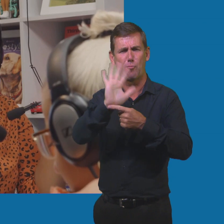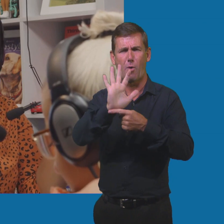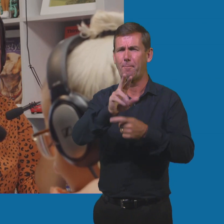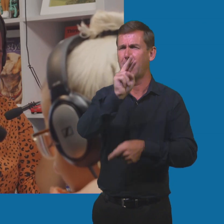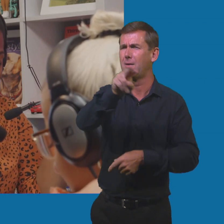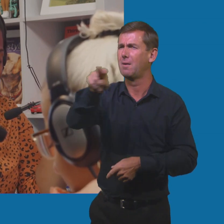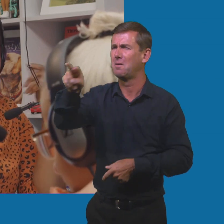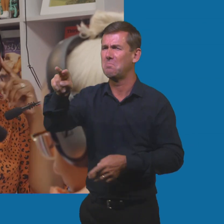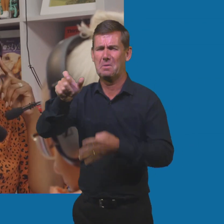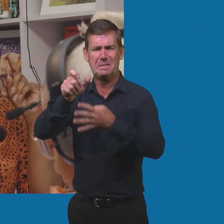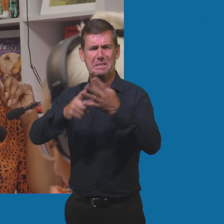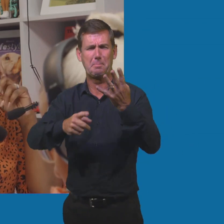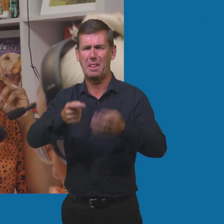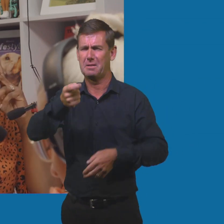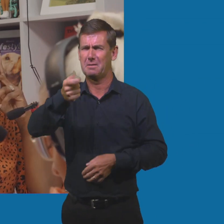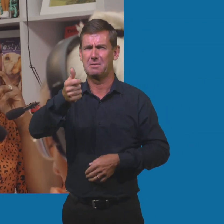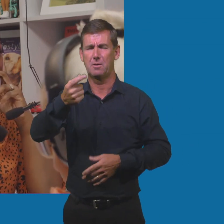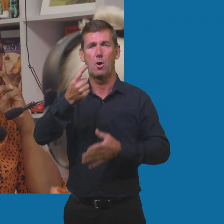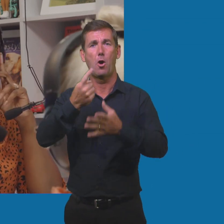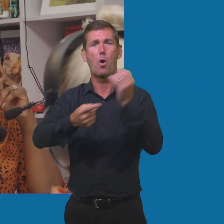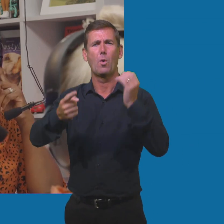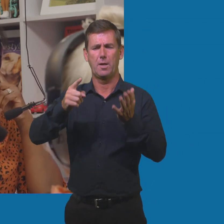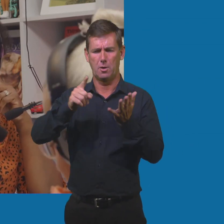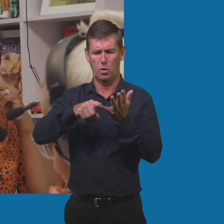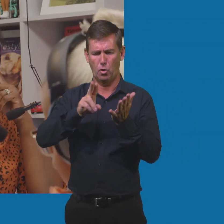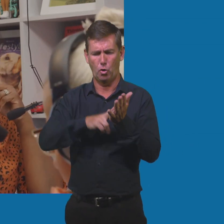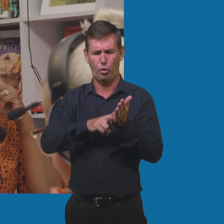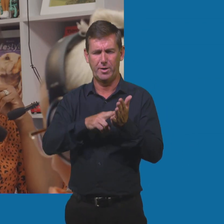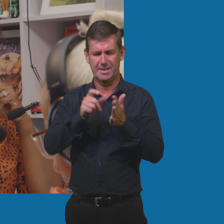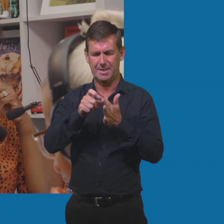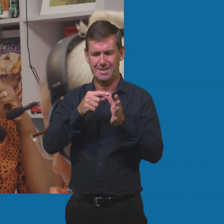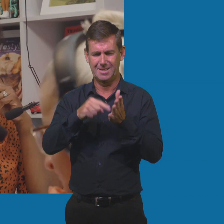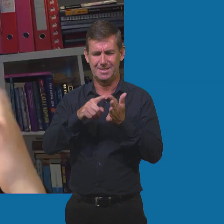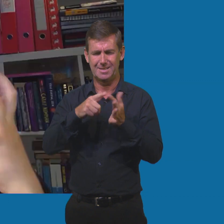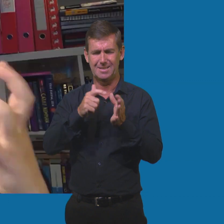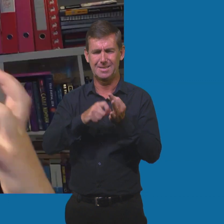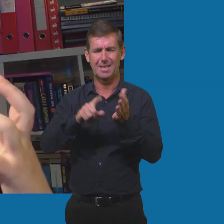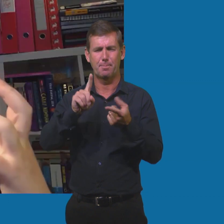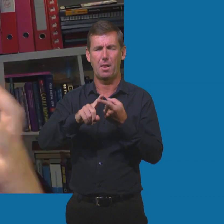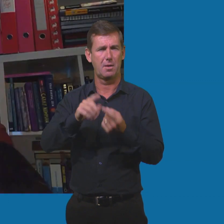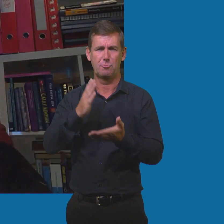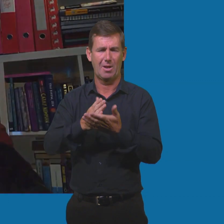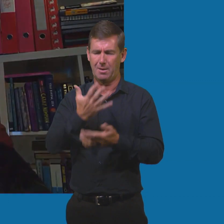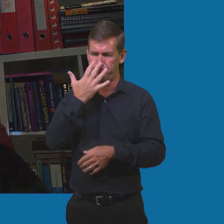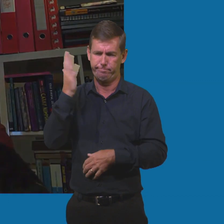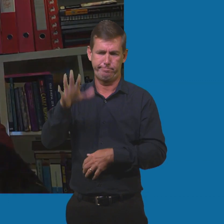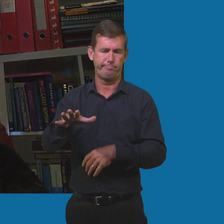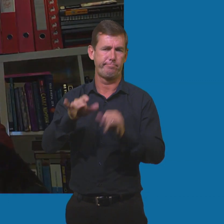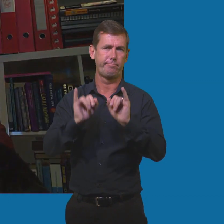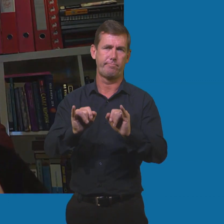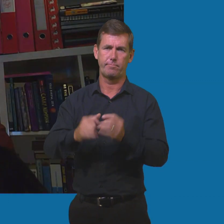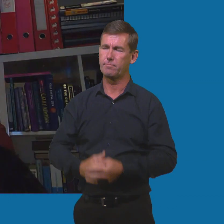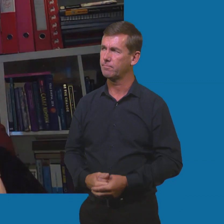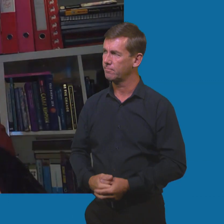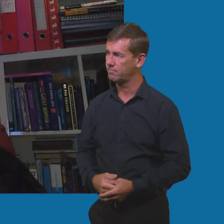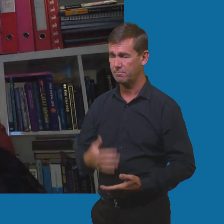enough, other than the undateables, which I think we can all agree is just shocking. It's a massive issue, isn't it? Because I think